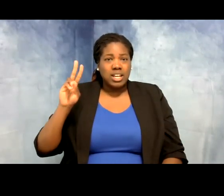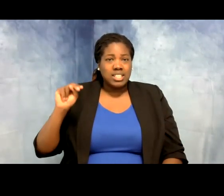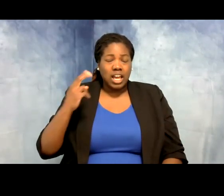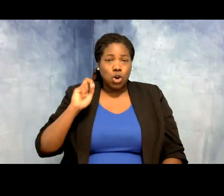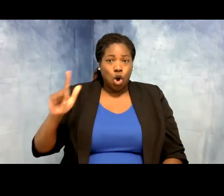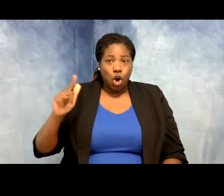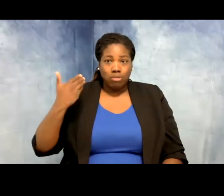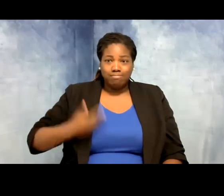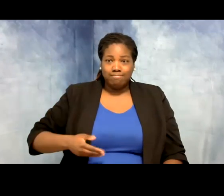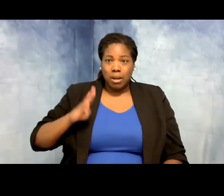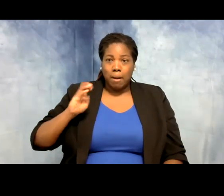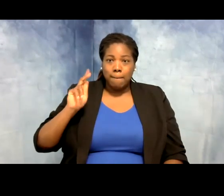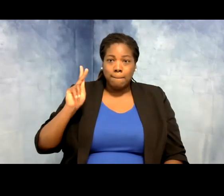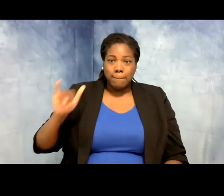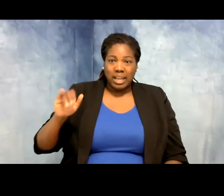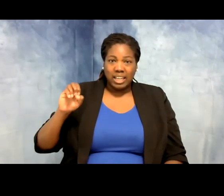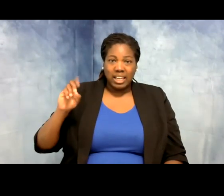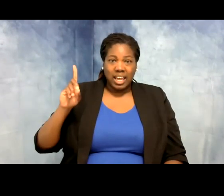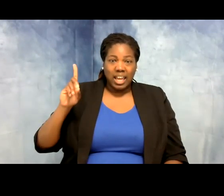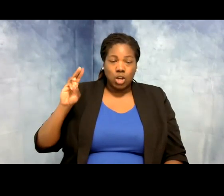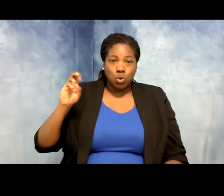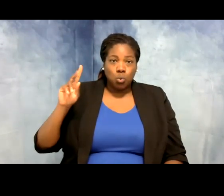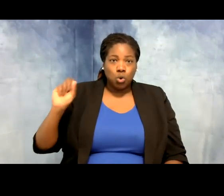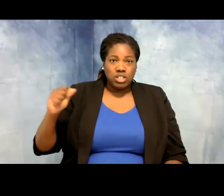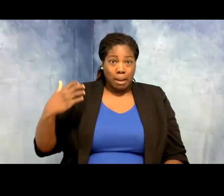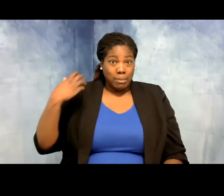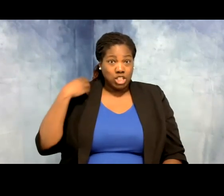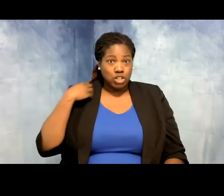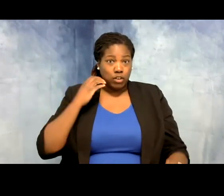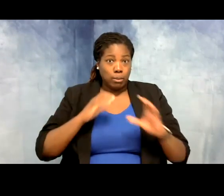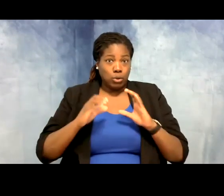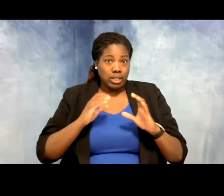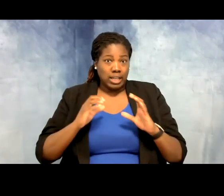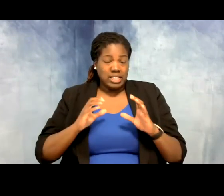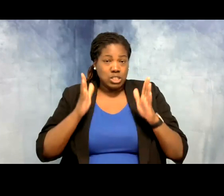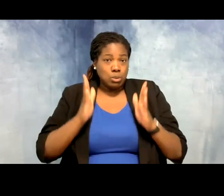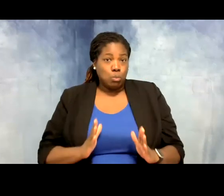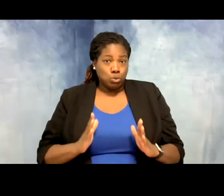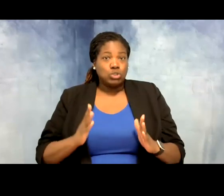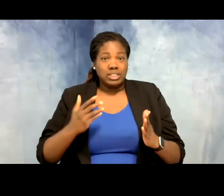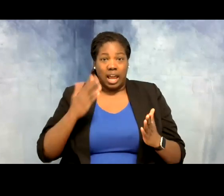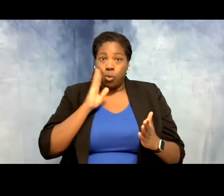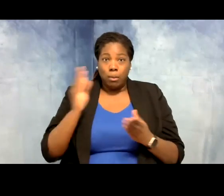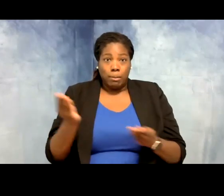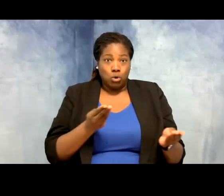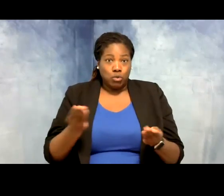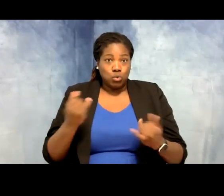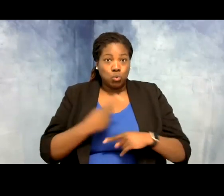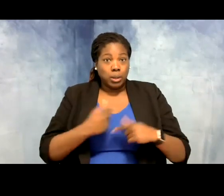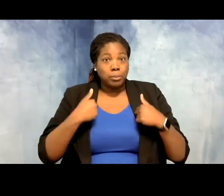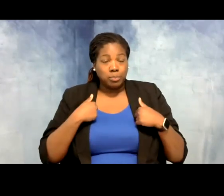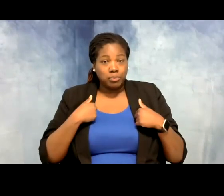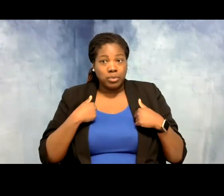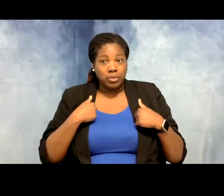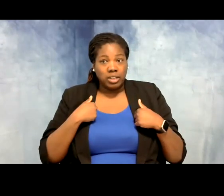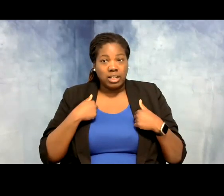Lowell Edwards, Chief Communications Officer at the ACLU, and I'll be your moderator today. In